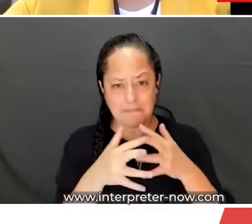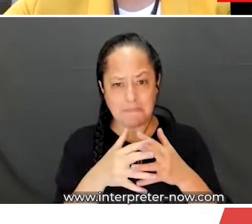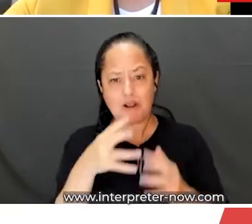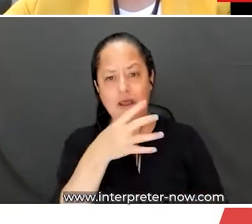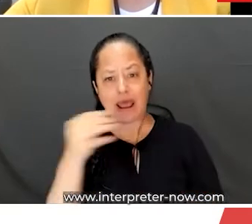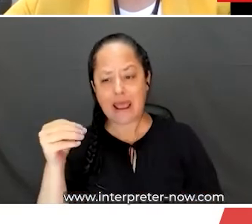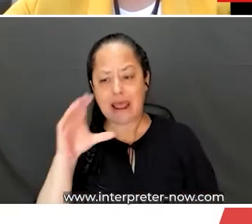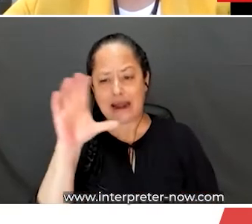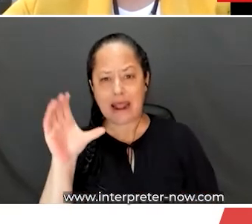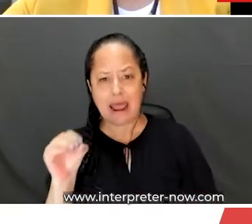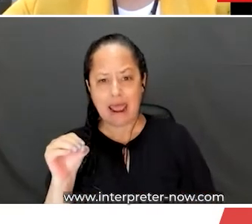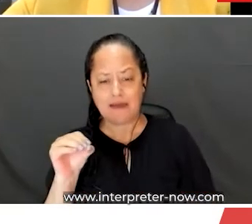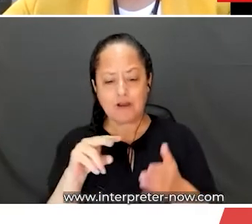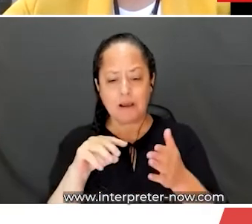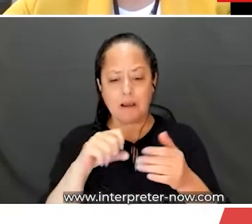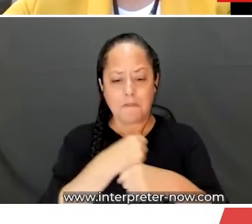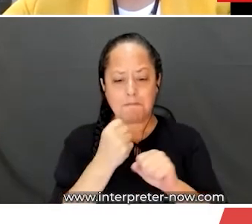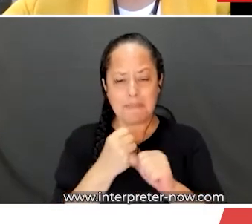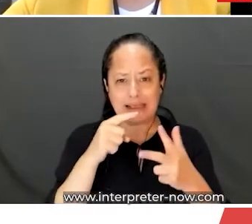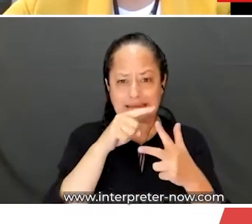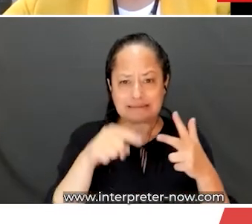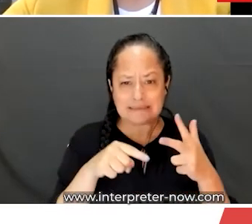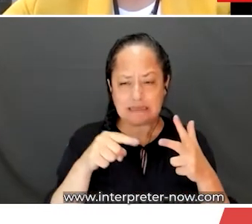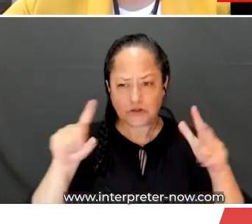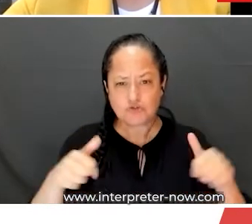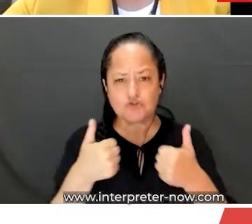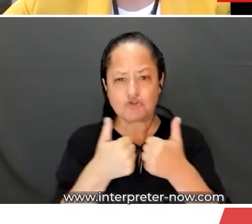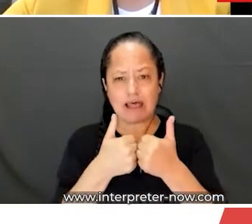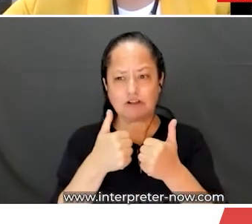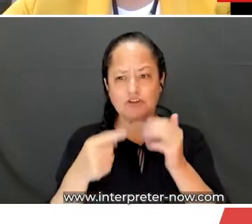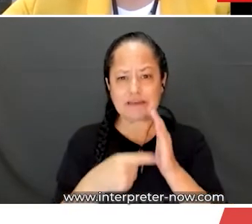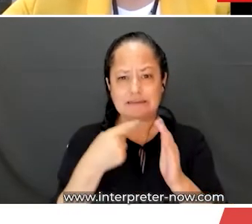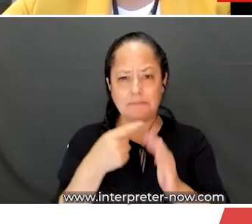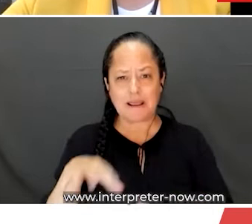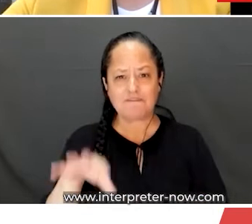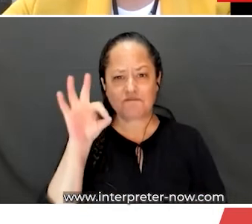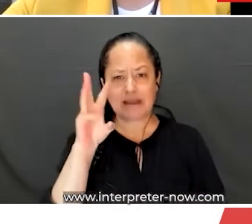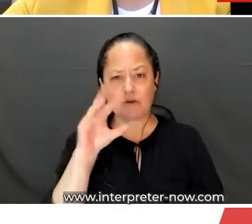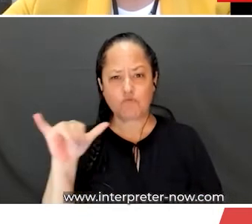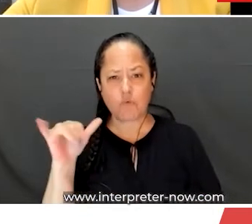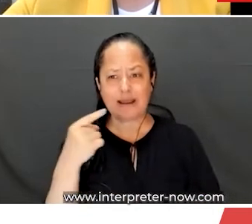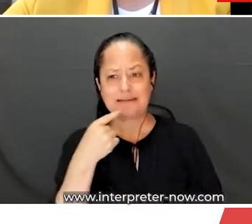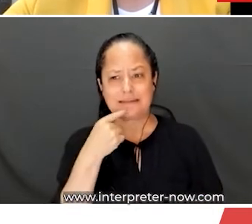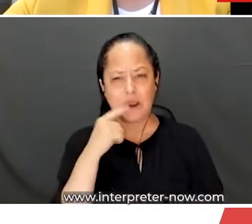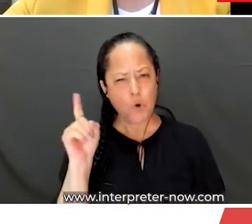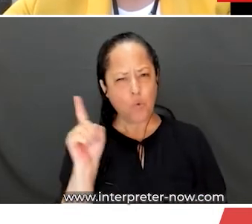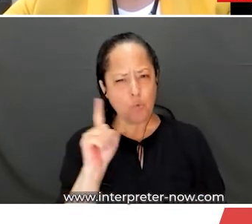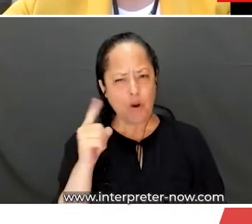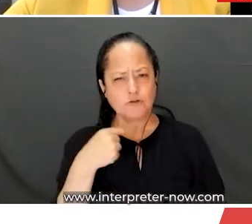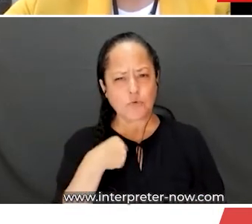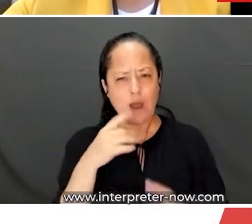Africa. That makes it extremely challenging sometimes to find a way of saying, where do I